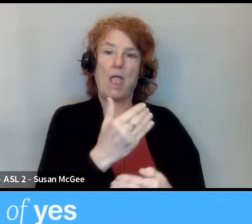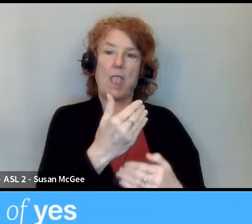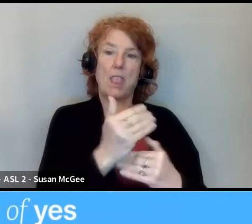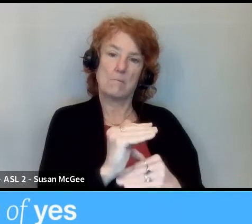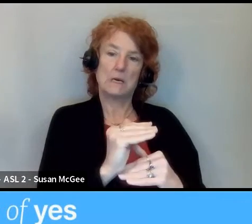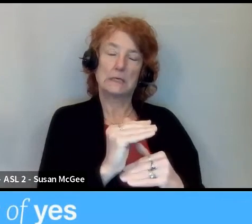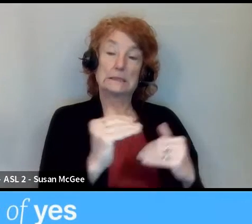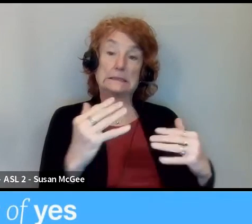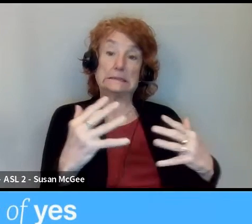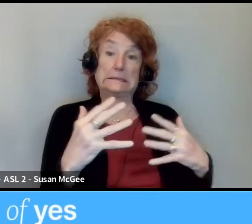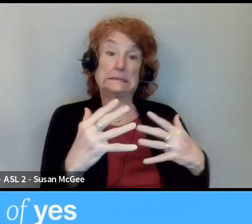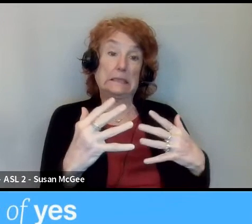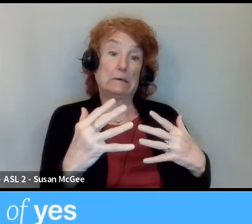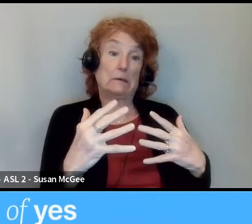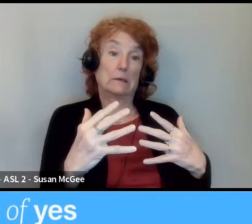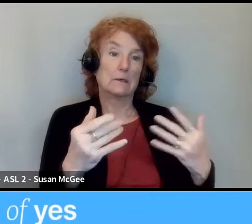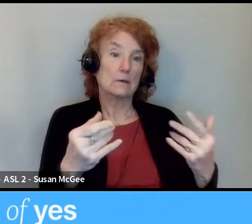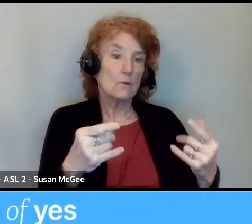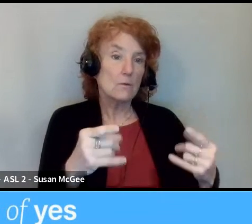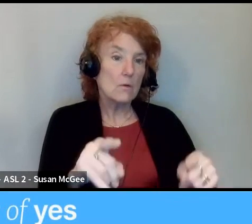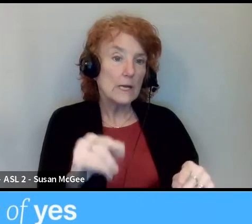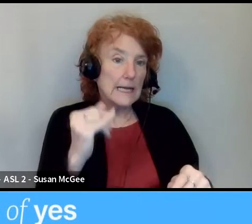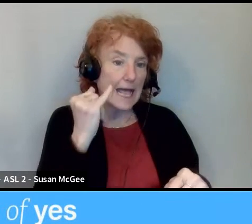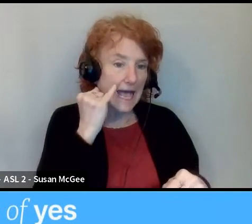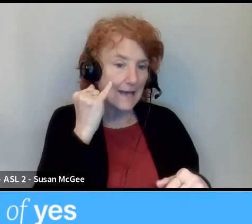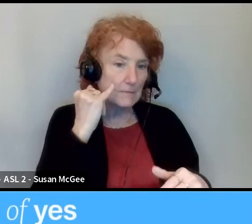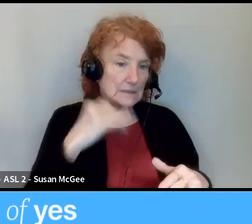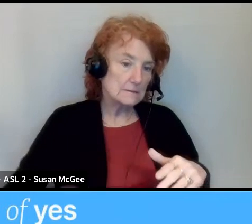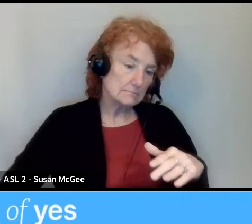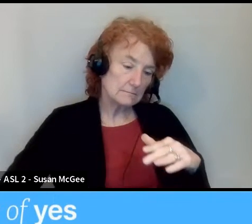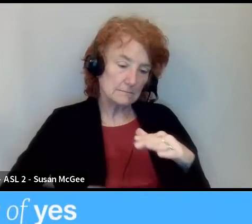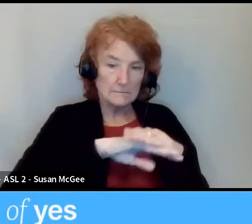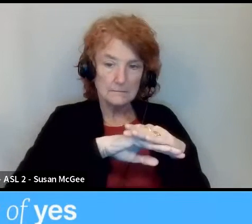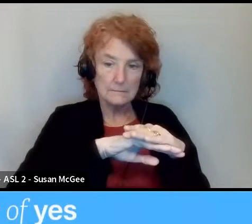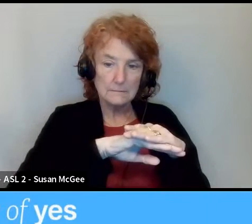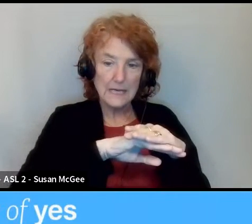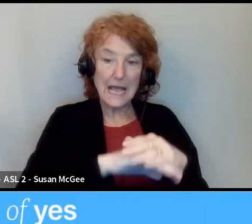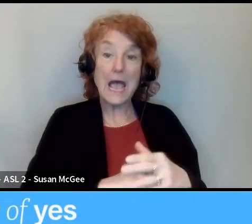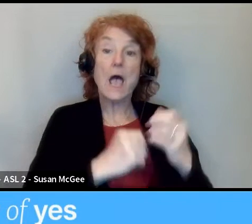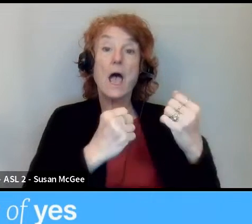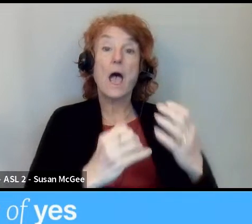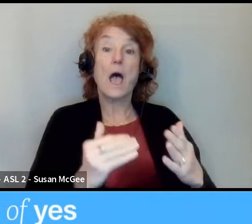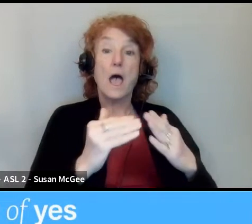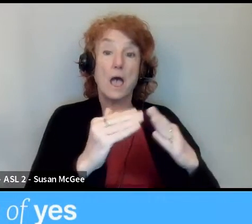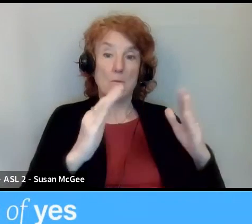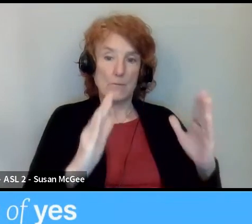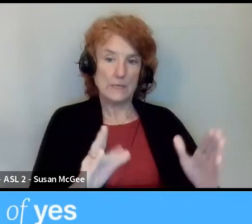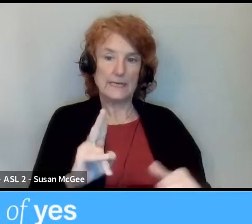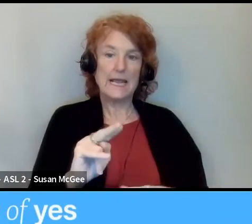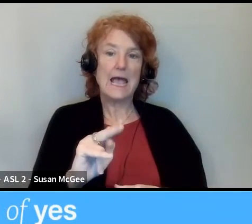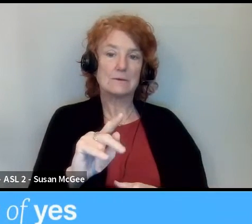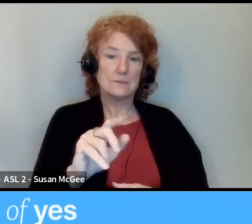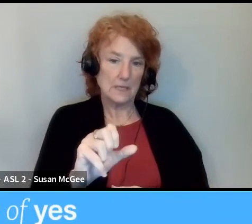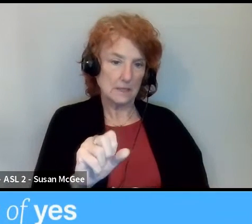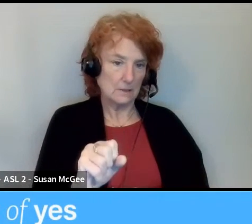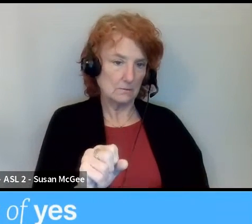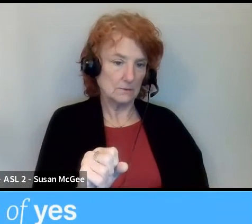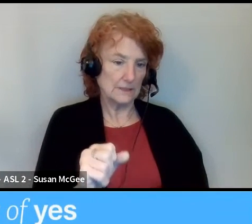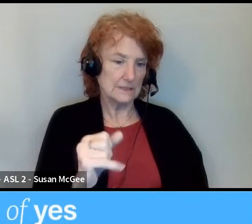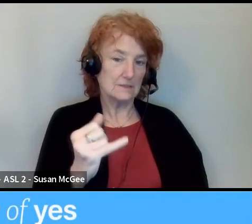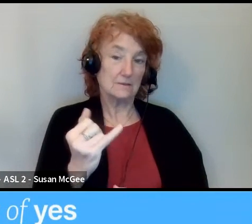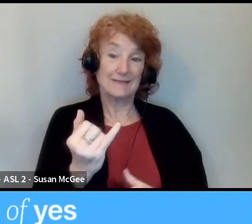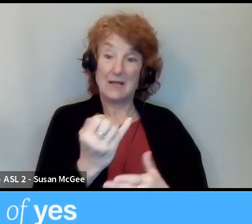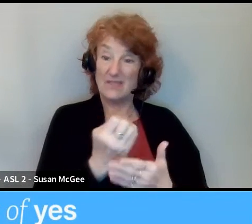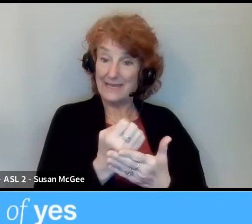put a cap on the number of housing units in this city at a time when, the economy is